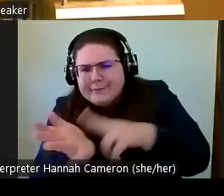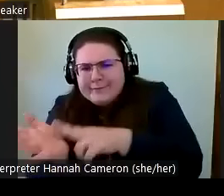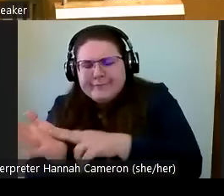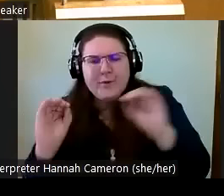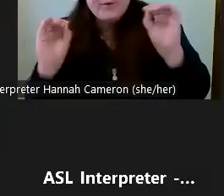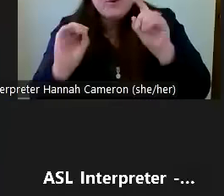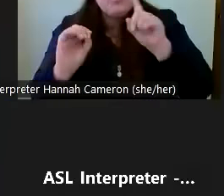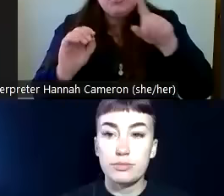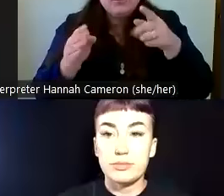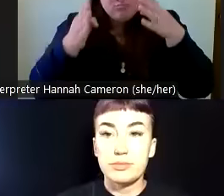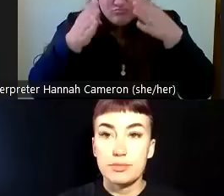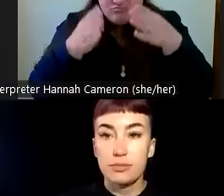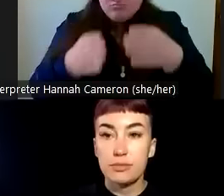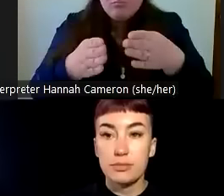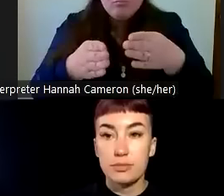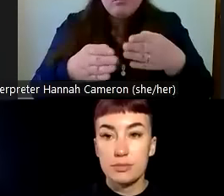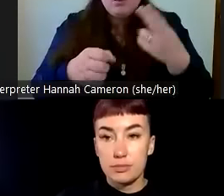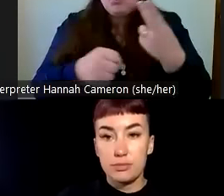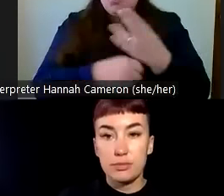you wanted with somebody.